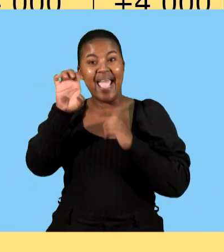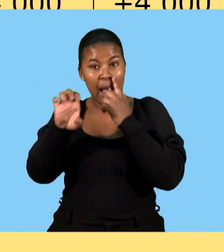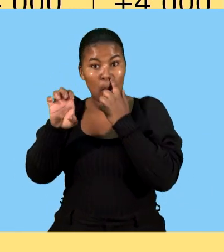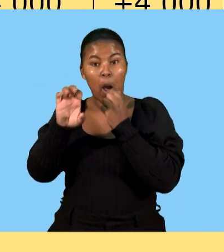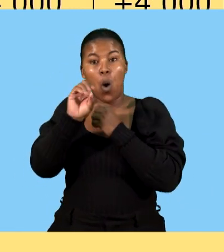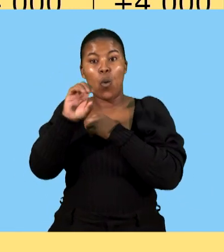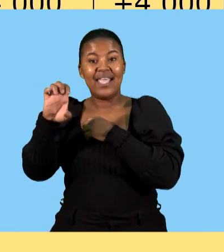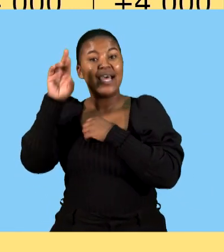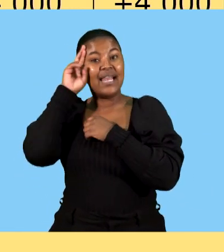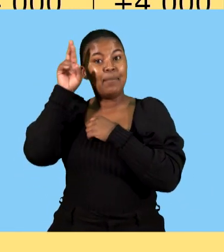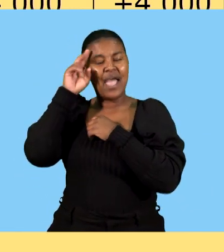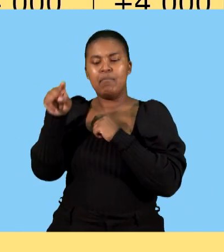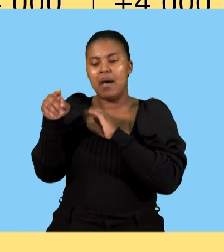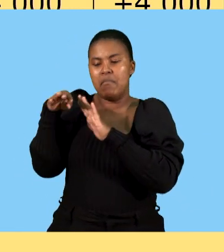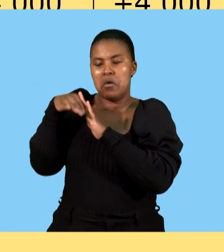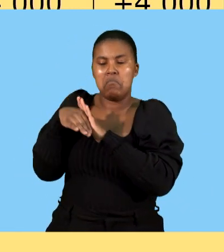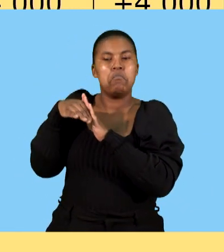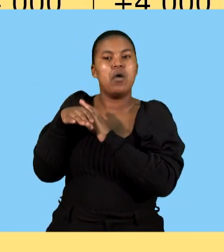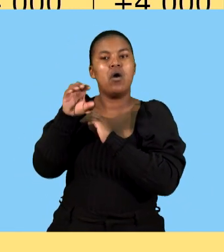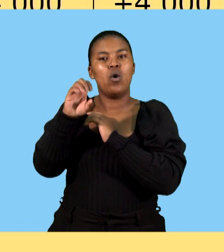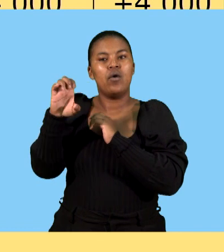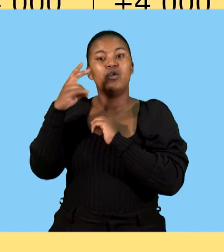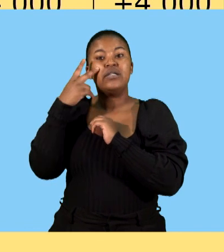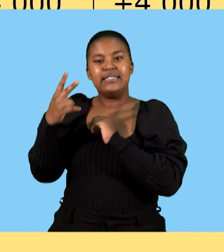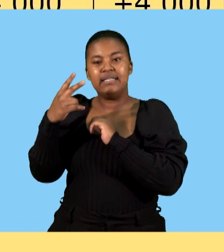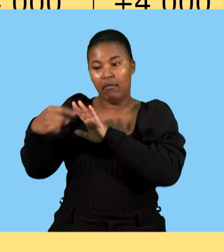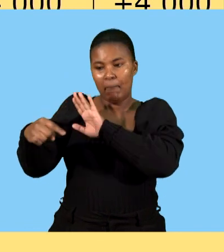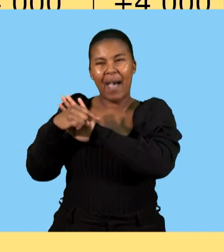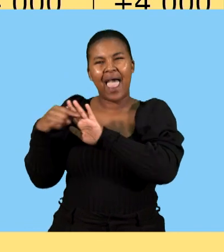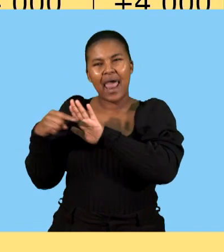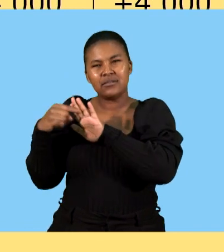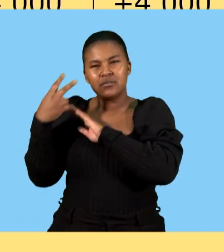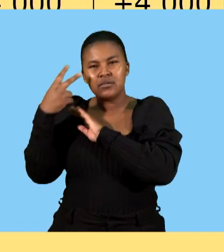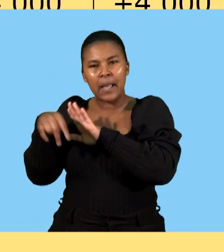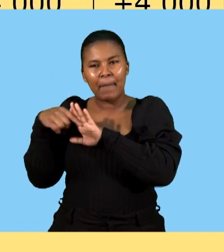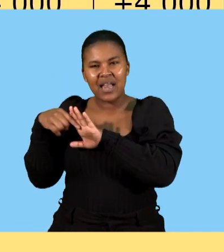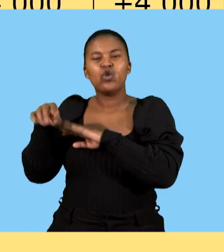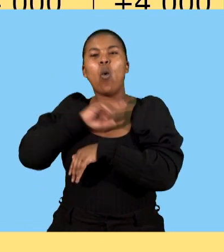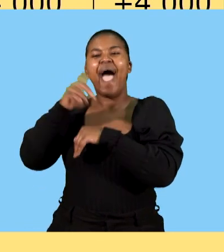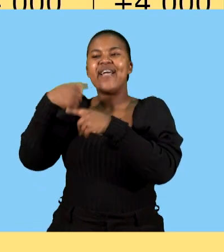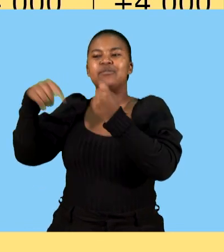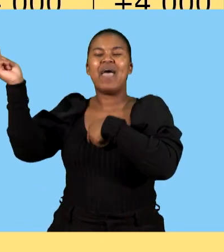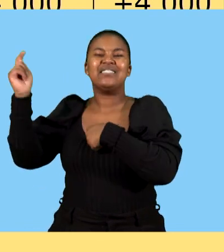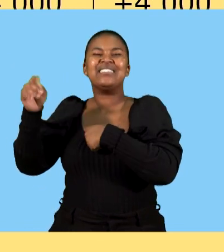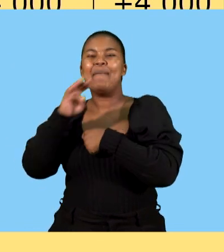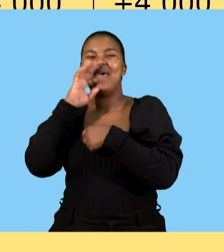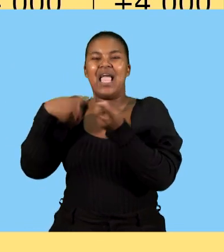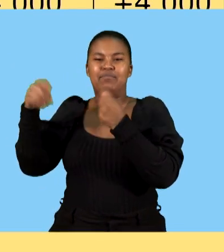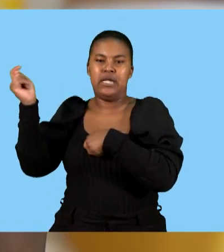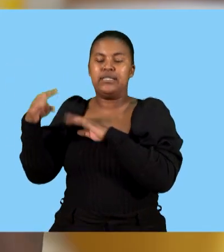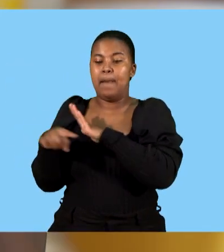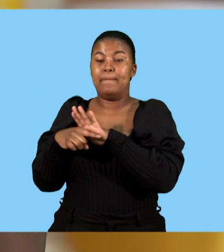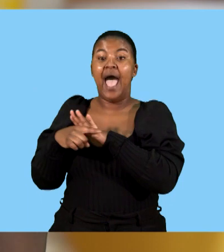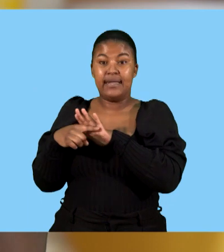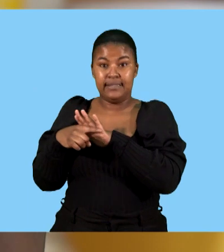decrease owner's equity. Hence, you find here I have a minus because expenses decrease owner's equity. So we